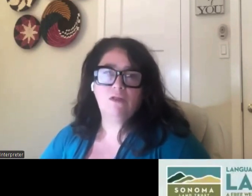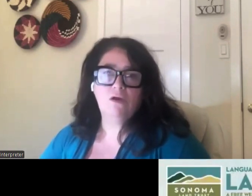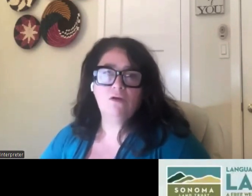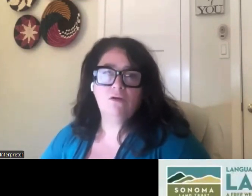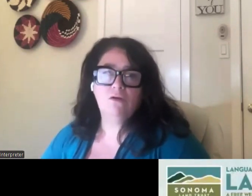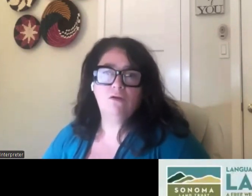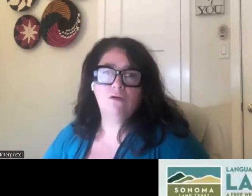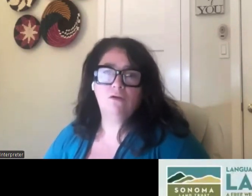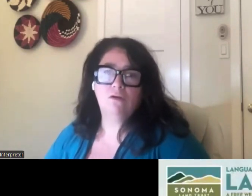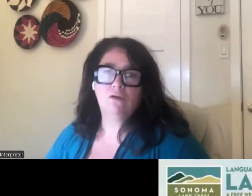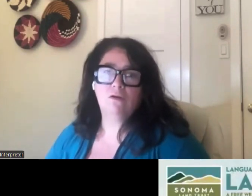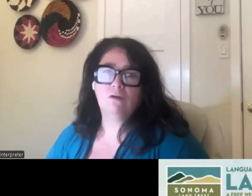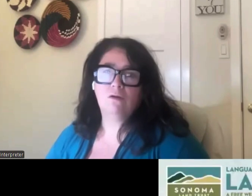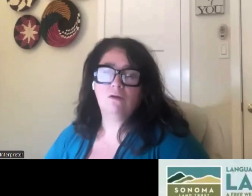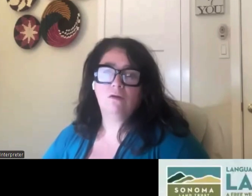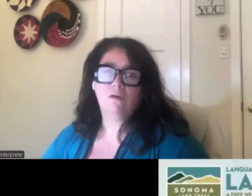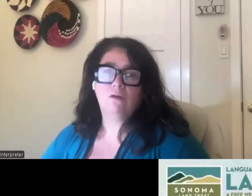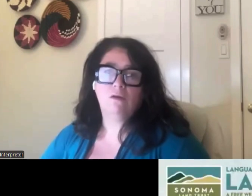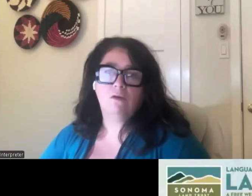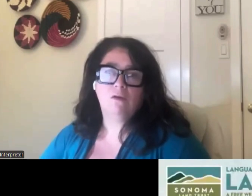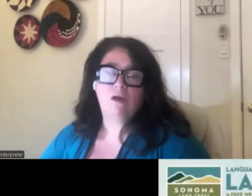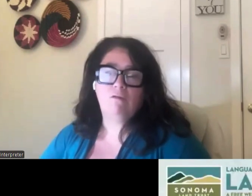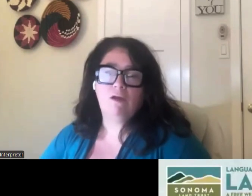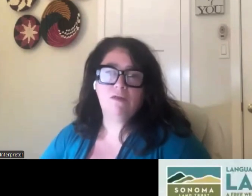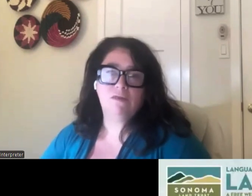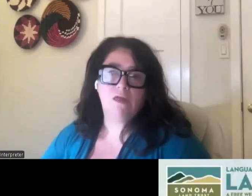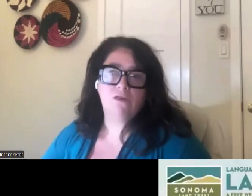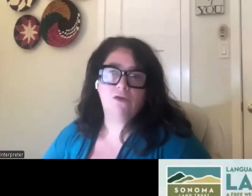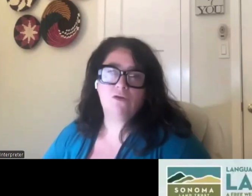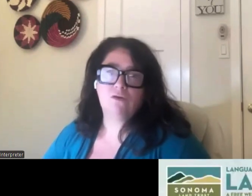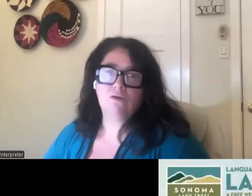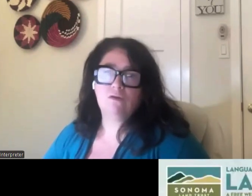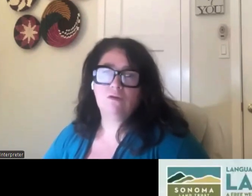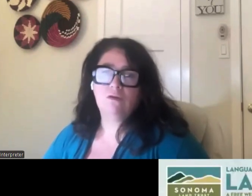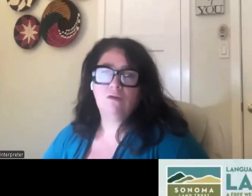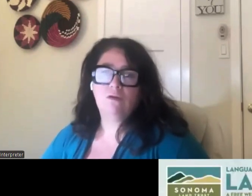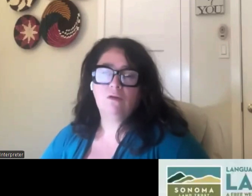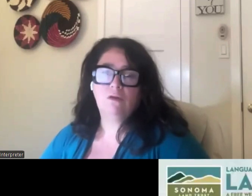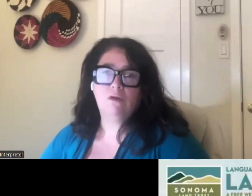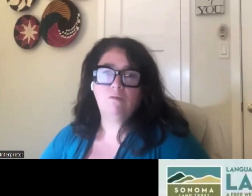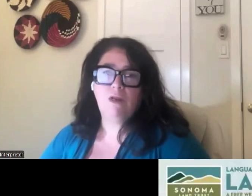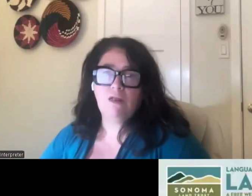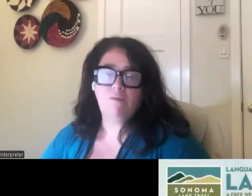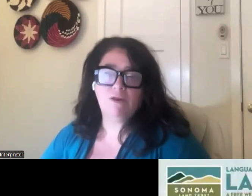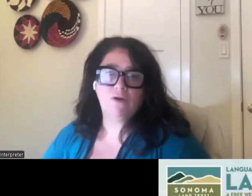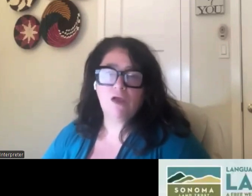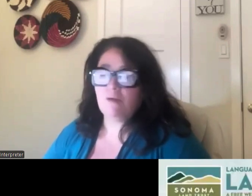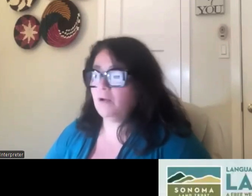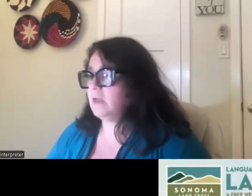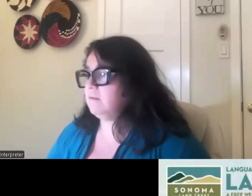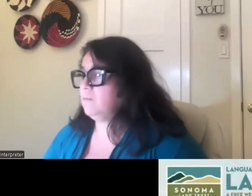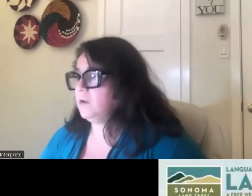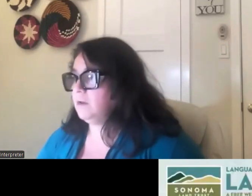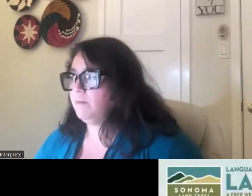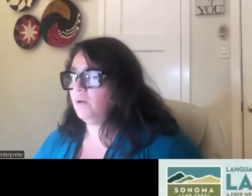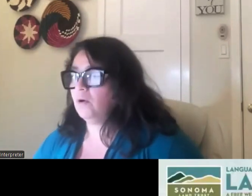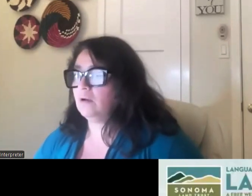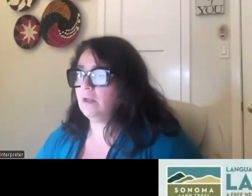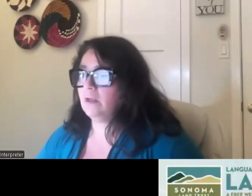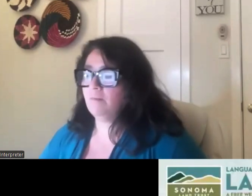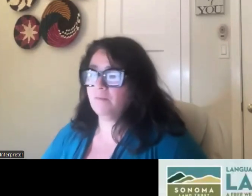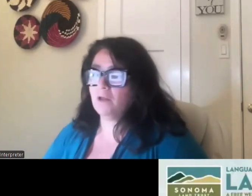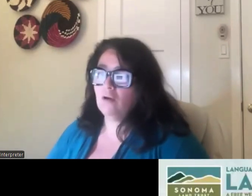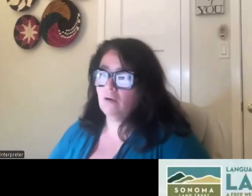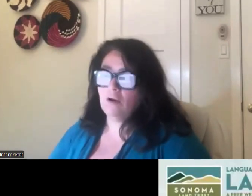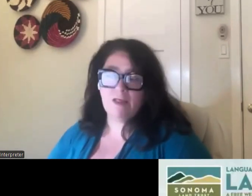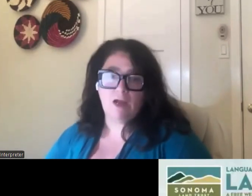similar reasons that hundreds or even thousands of people can die in major heat waves, and we never hear about it. It's because these are people